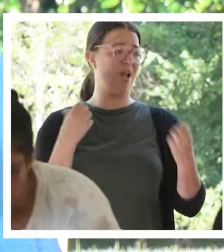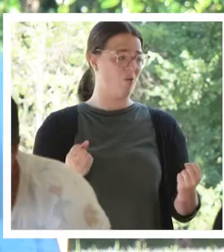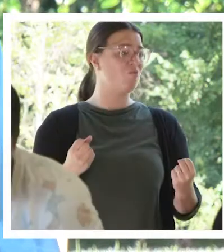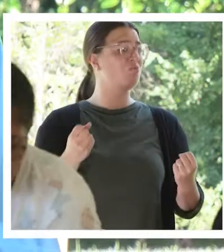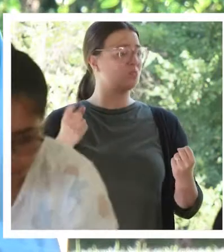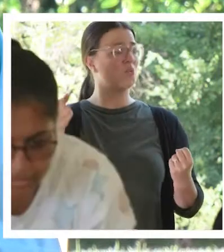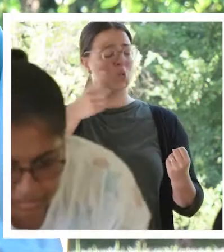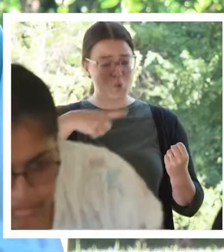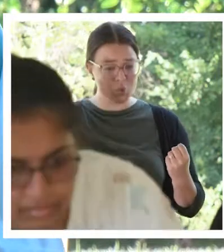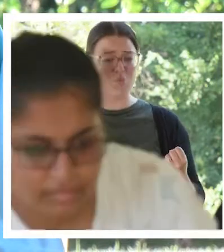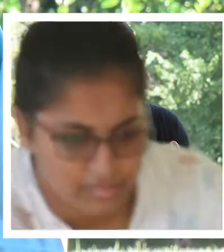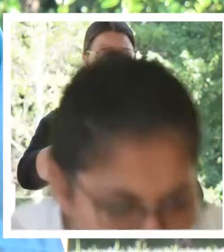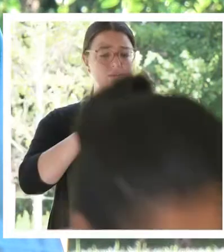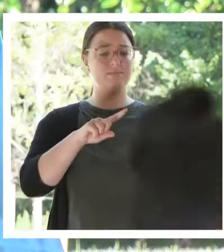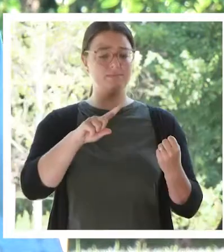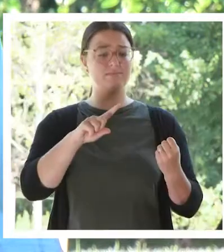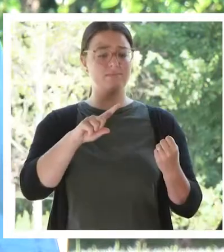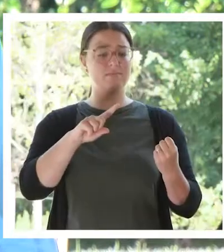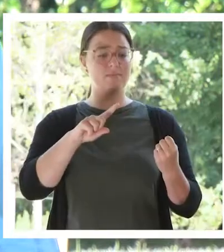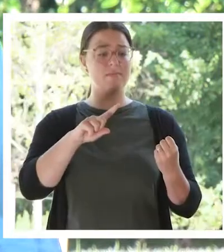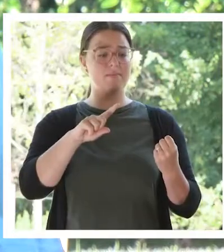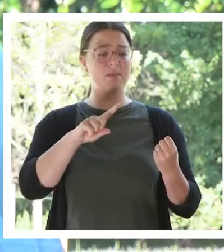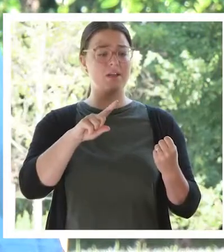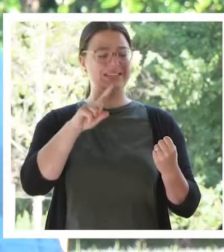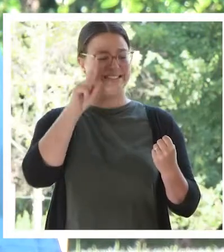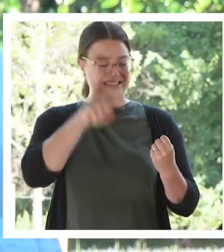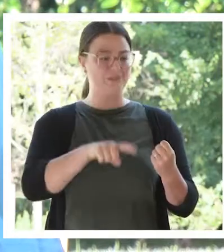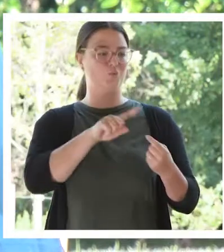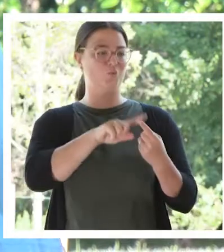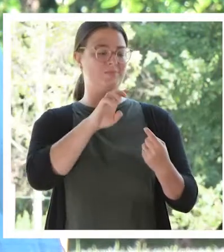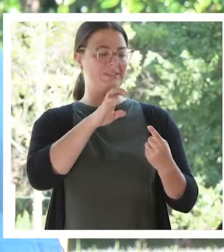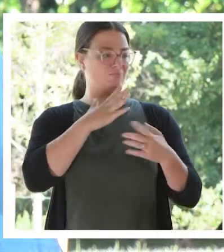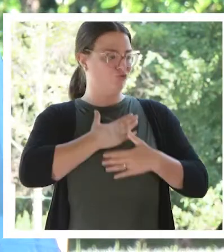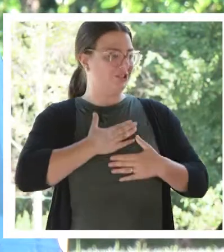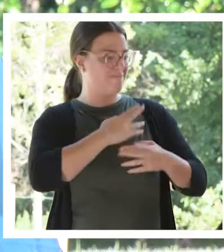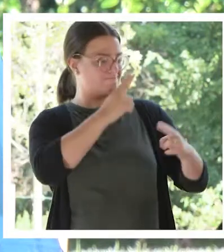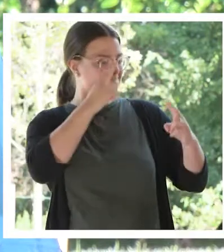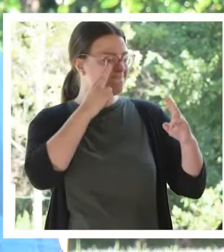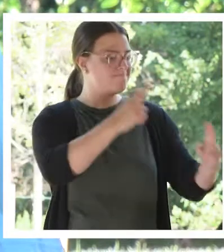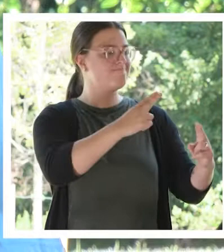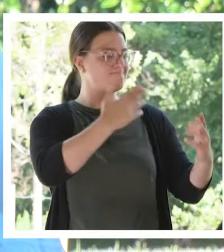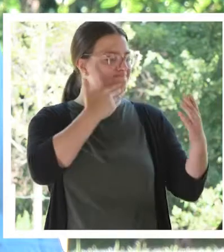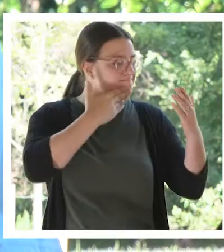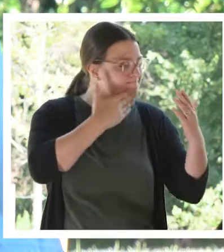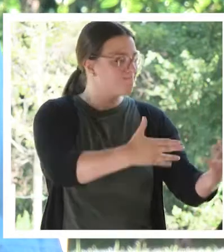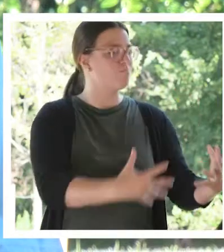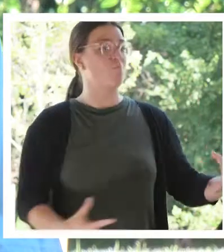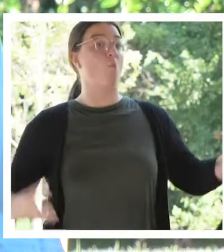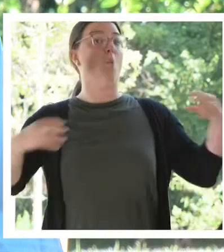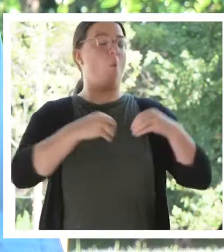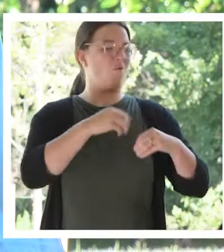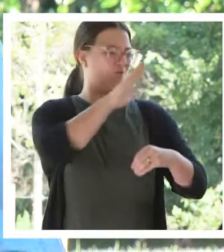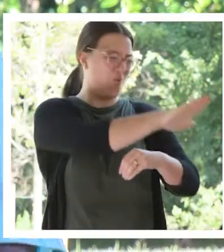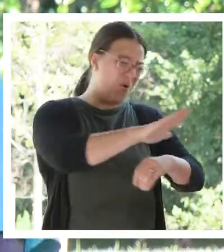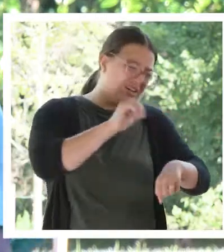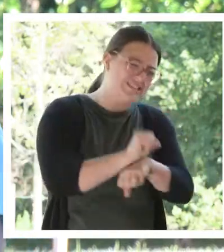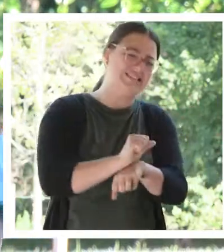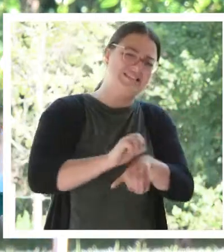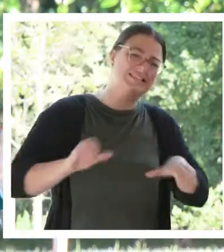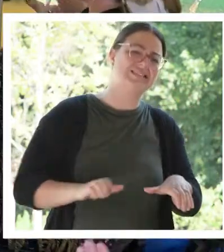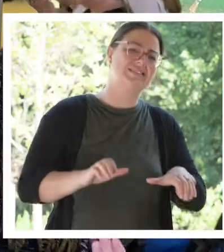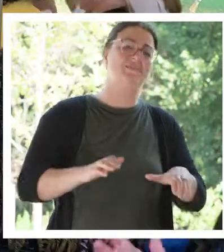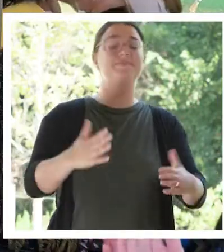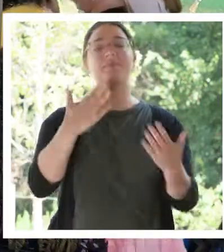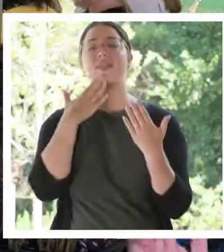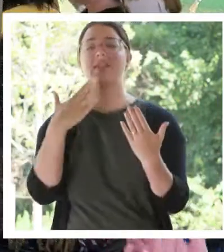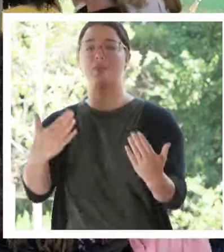guys need to be appreciated a whole lot more for the work that you guys do. Thank you very much. Thank you.